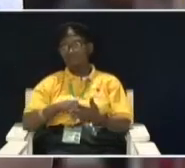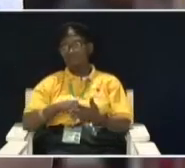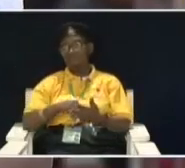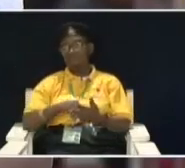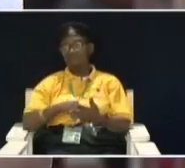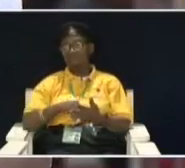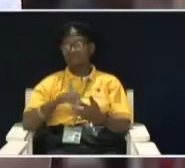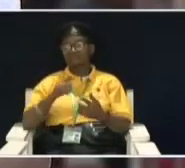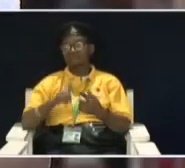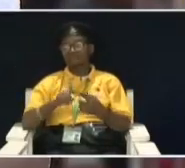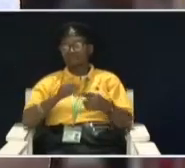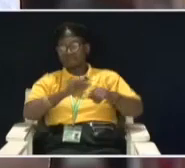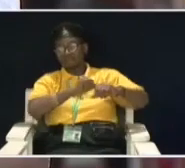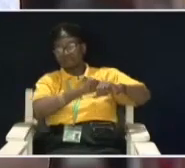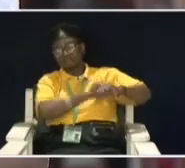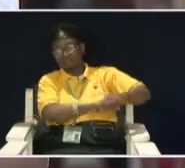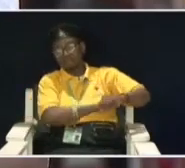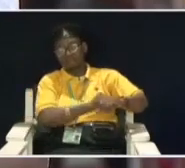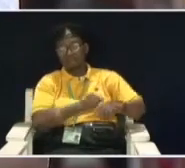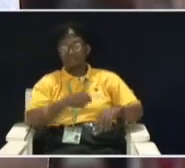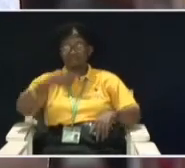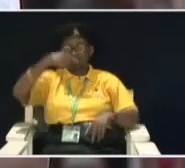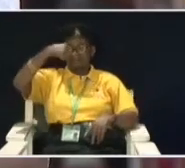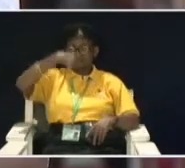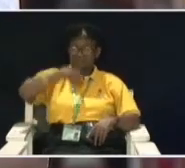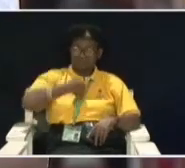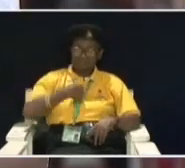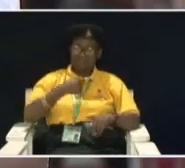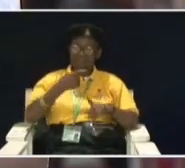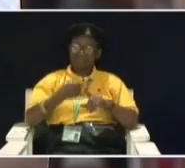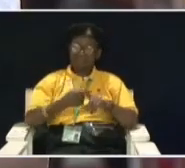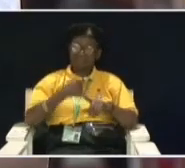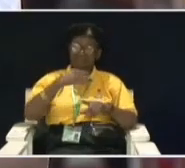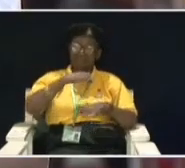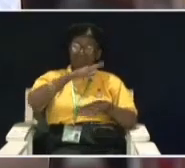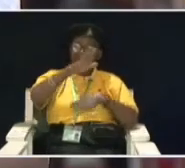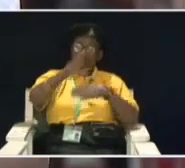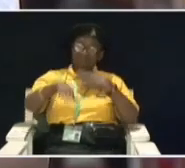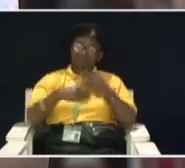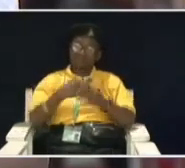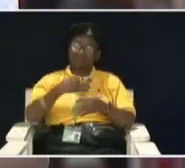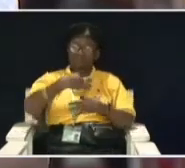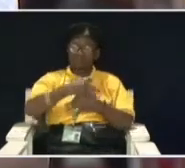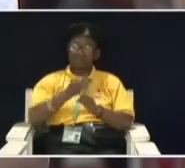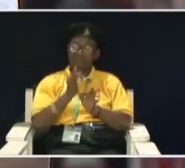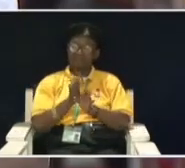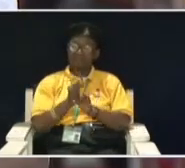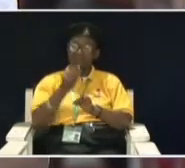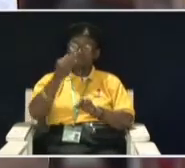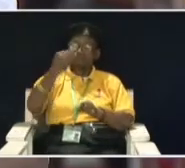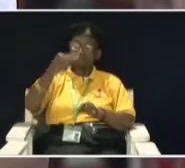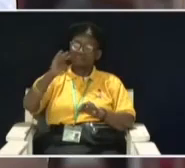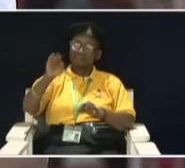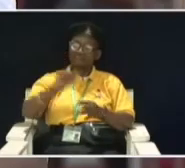to shield me from all forms of destructions.